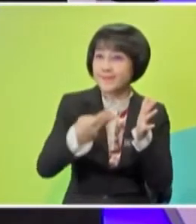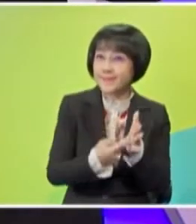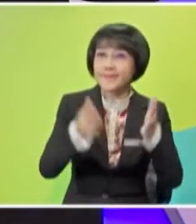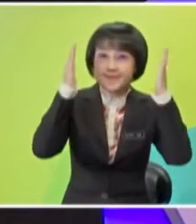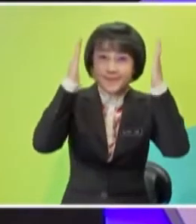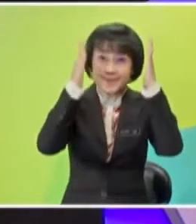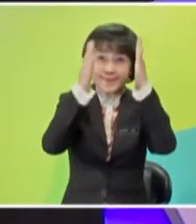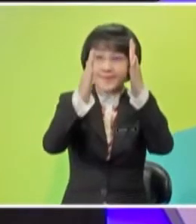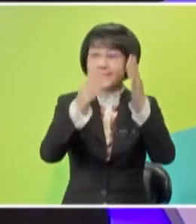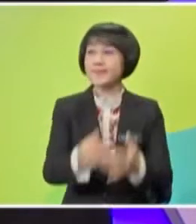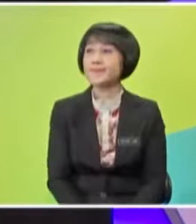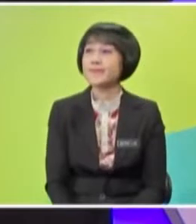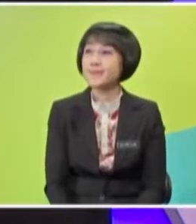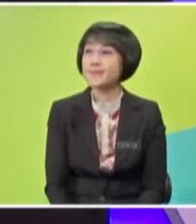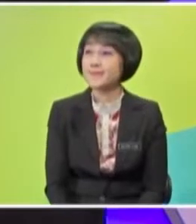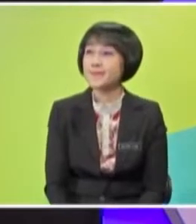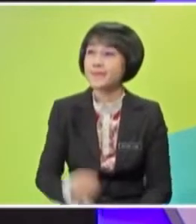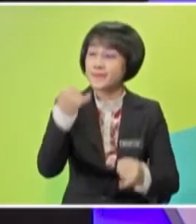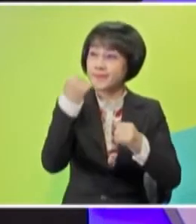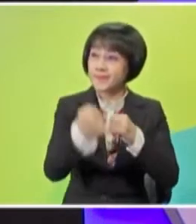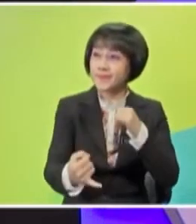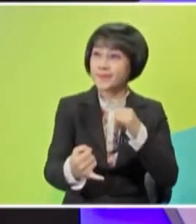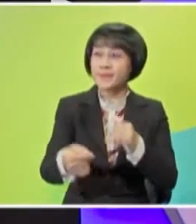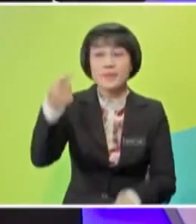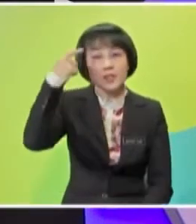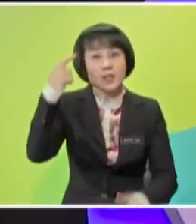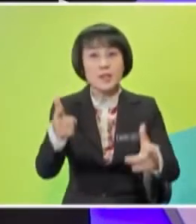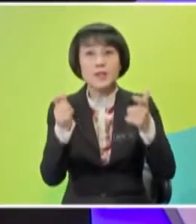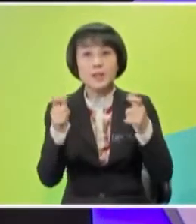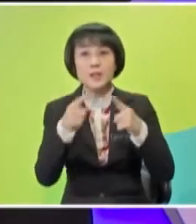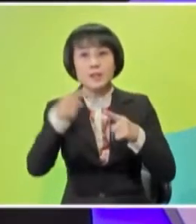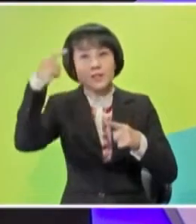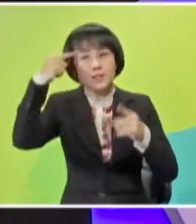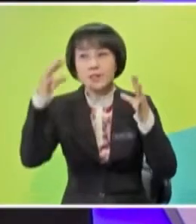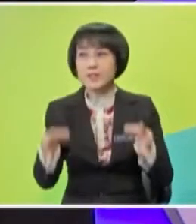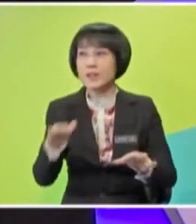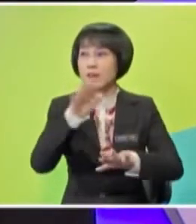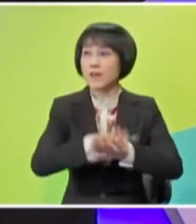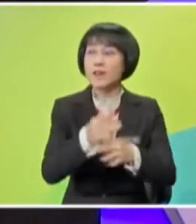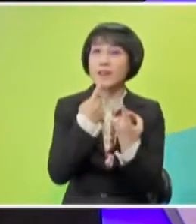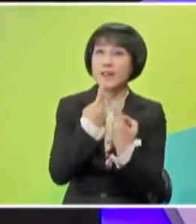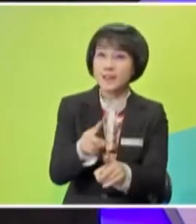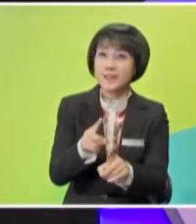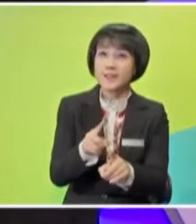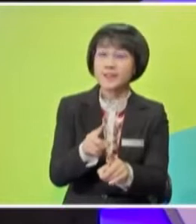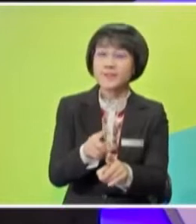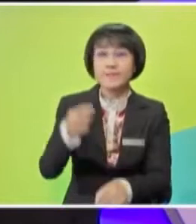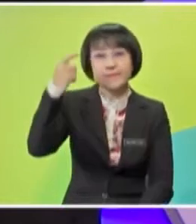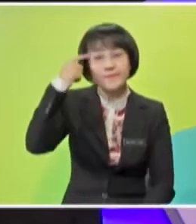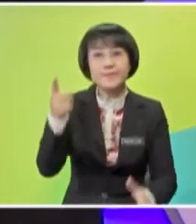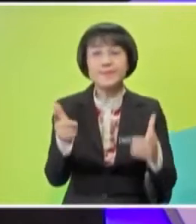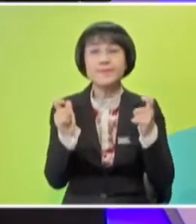that. Okay, and then lastly, think quickly to decide on the answers. Why I say think quickly?